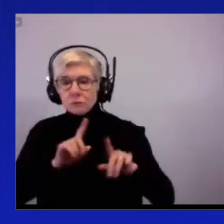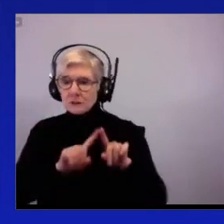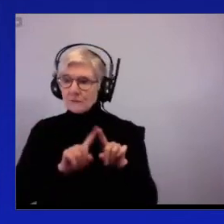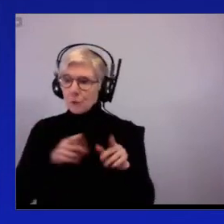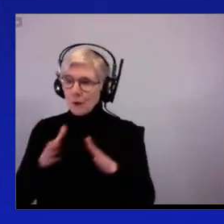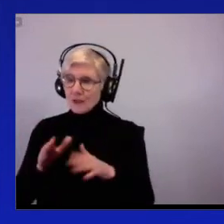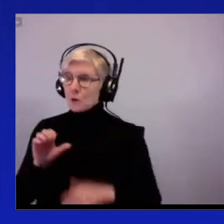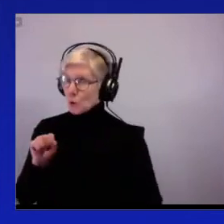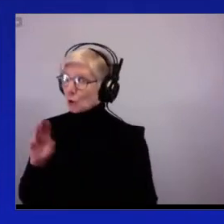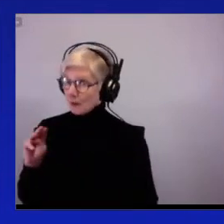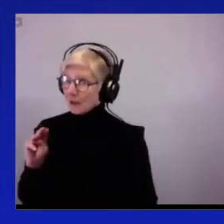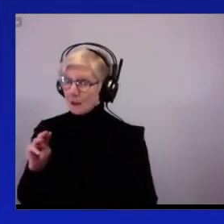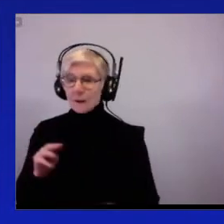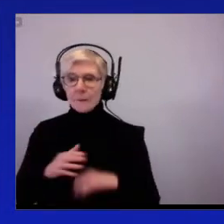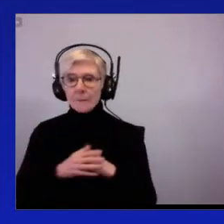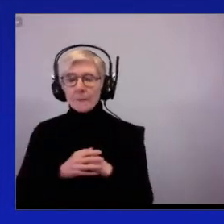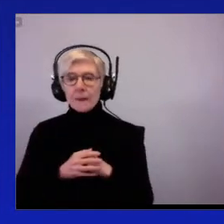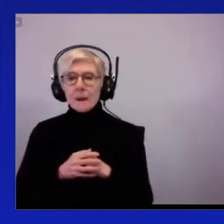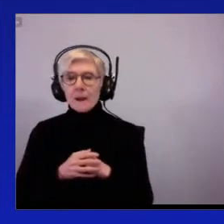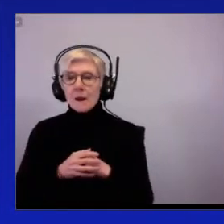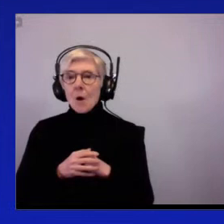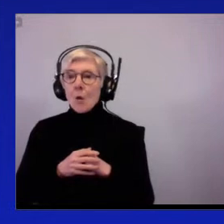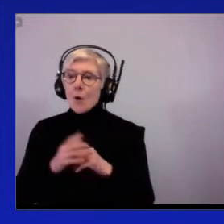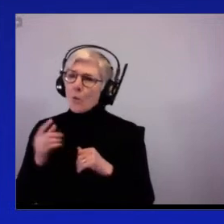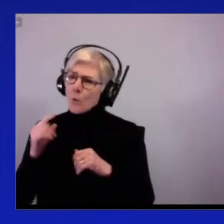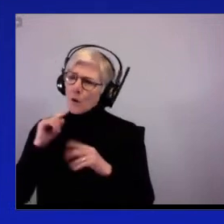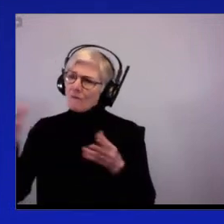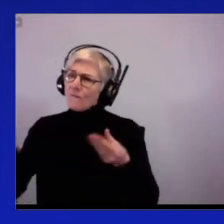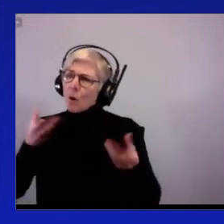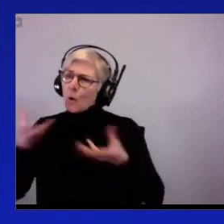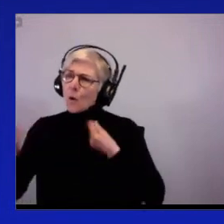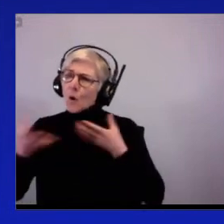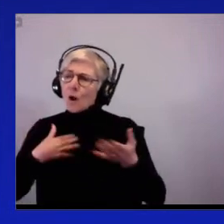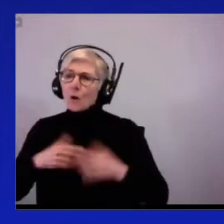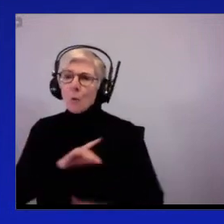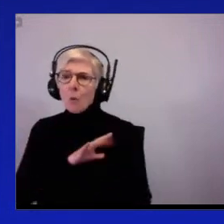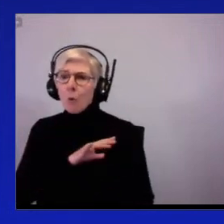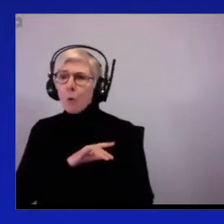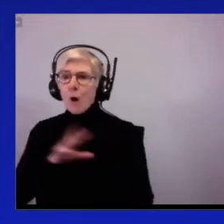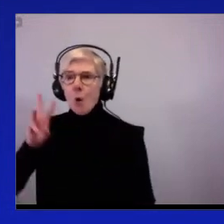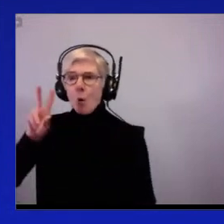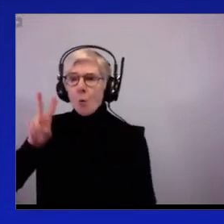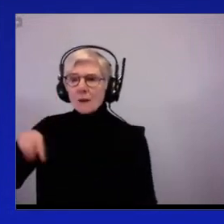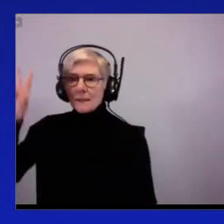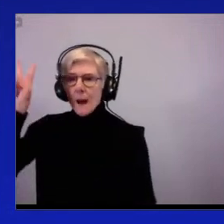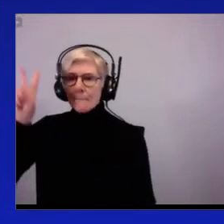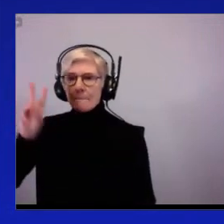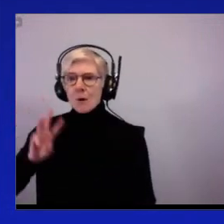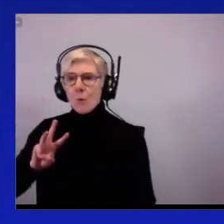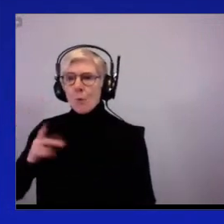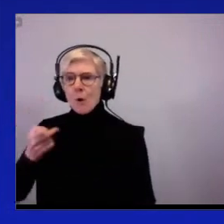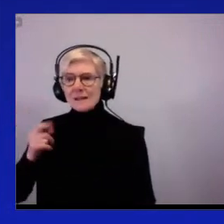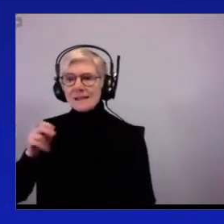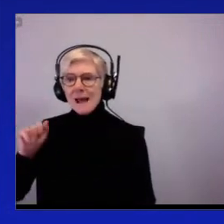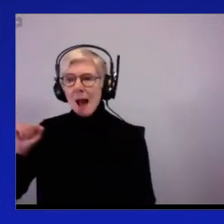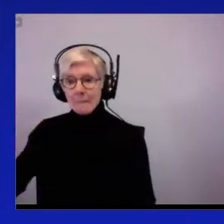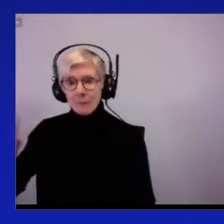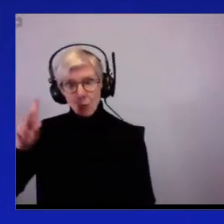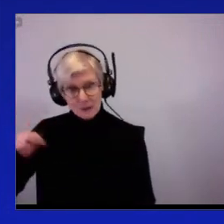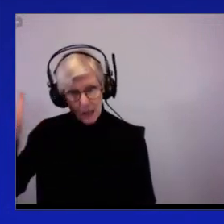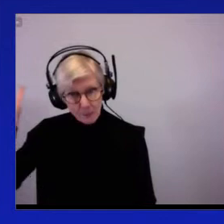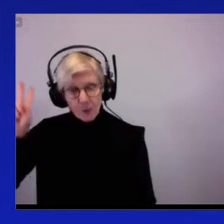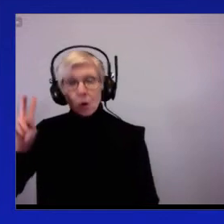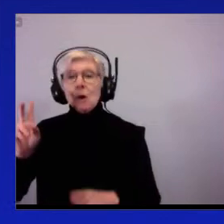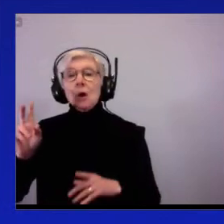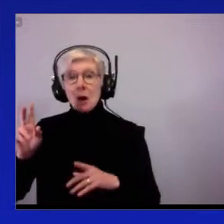higher risk that WhatsApp is a useful tool to communicate. And so we have established new